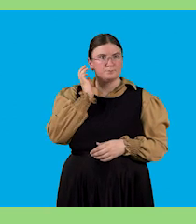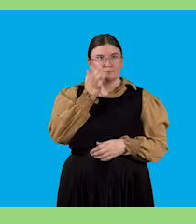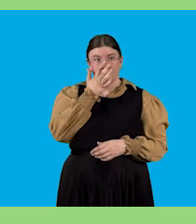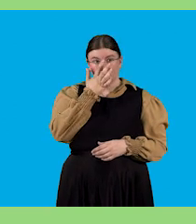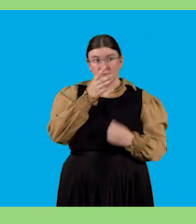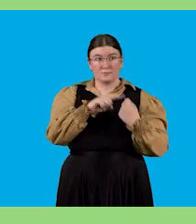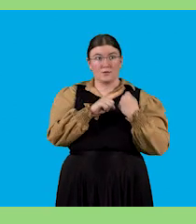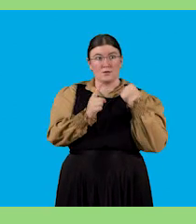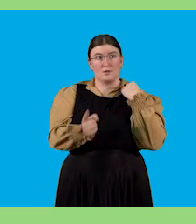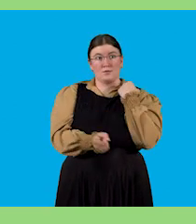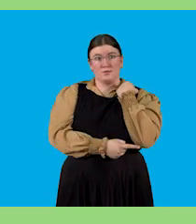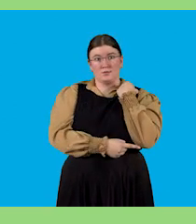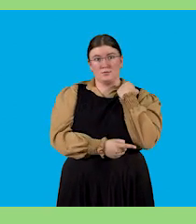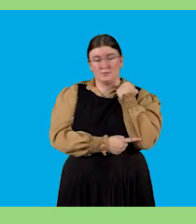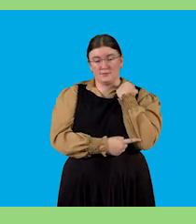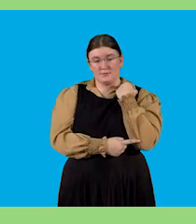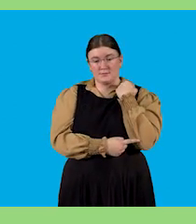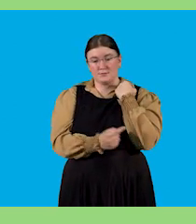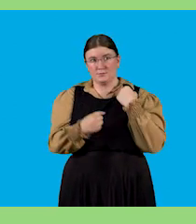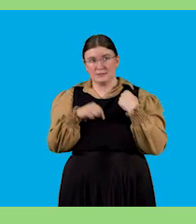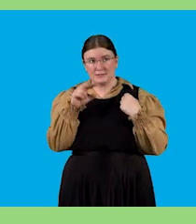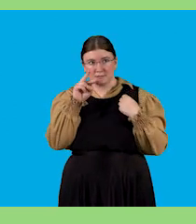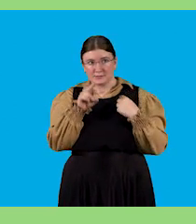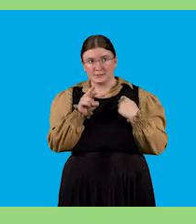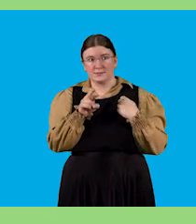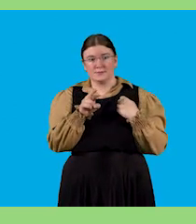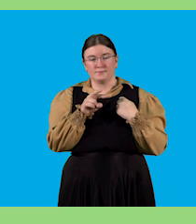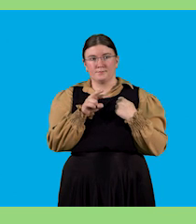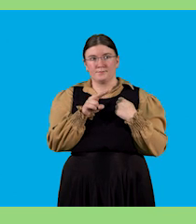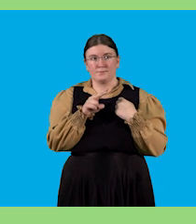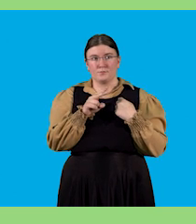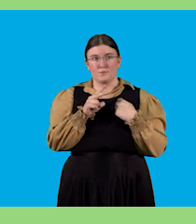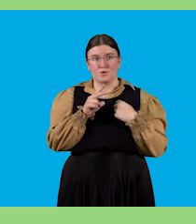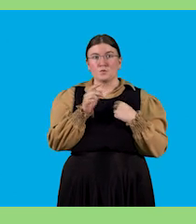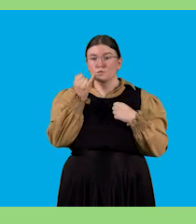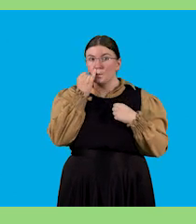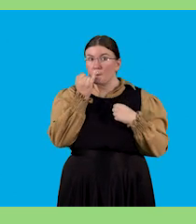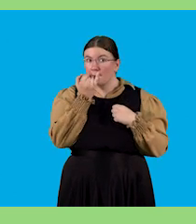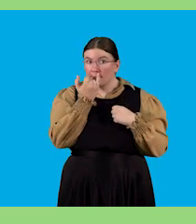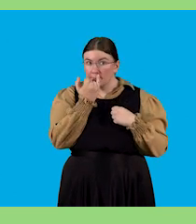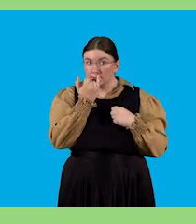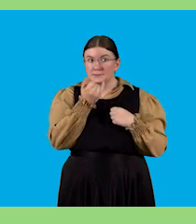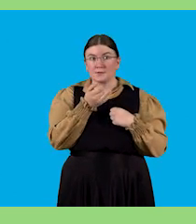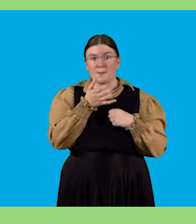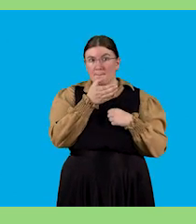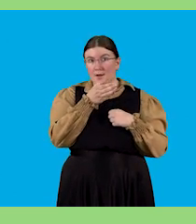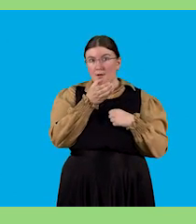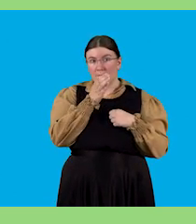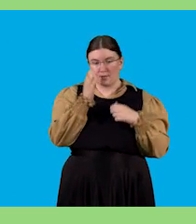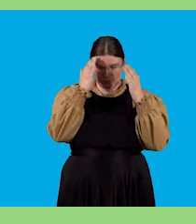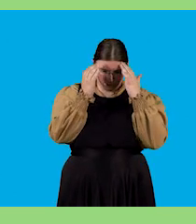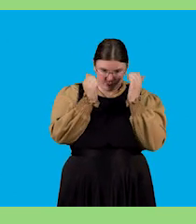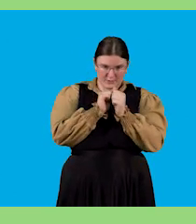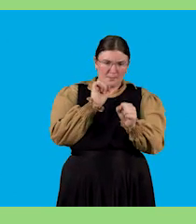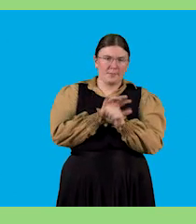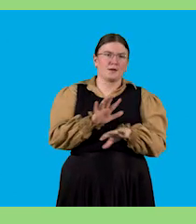Our last issue that we look at is an issue where we look at the effects of drugs and alcohol on the